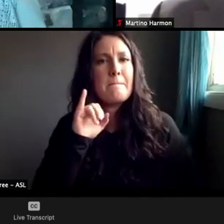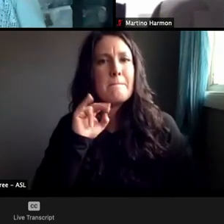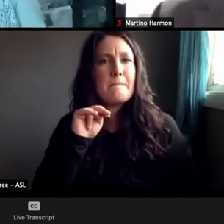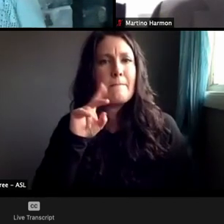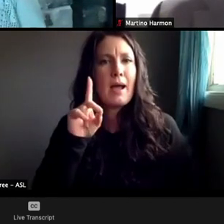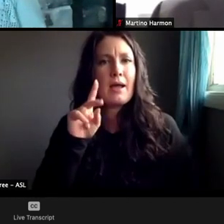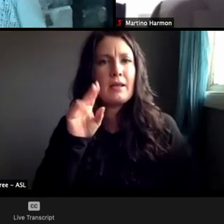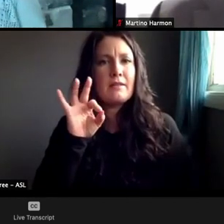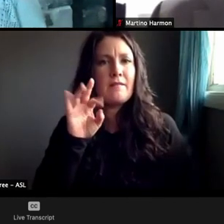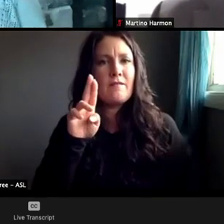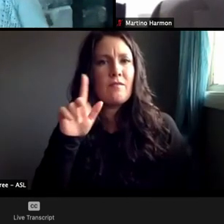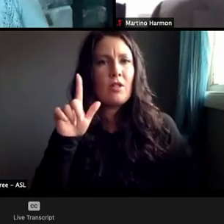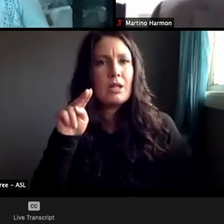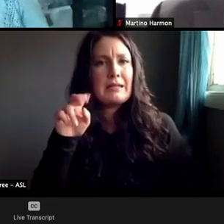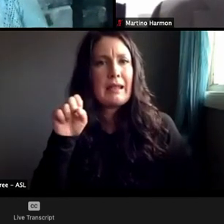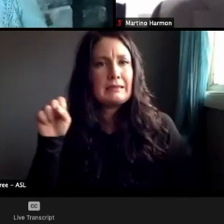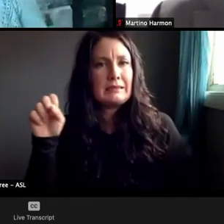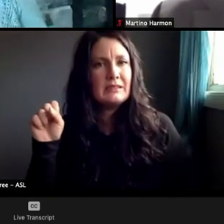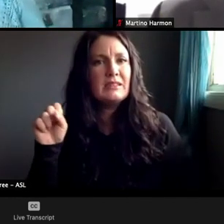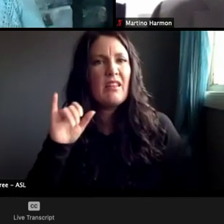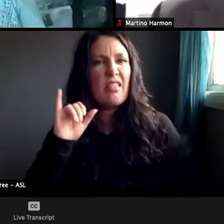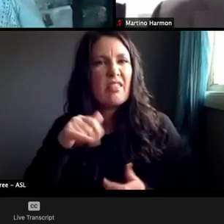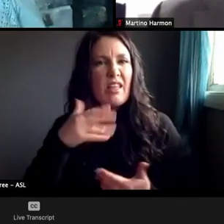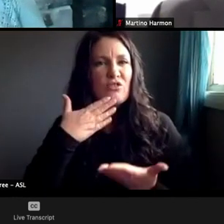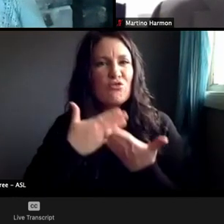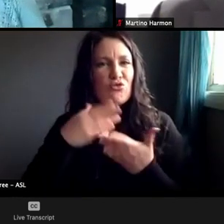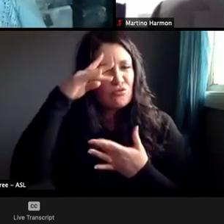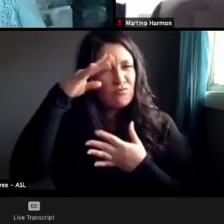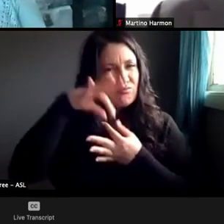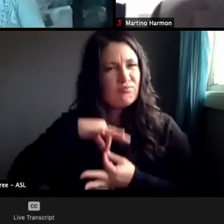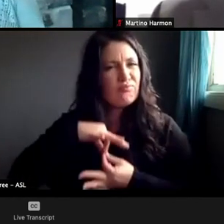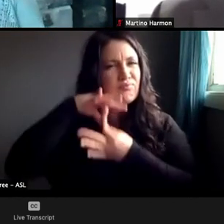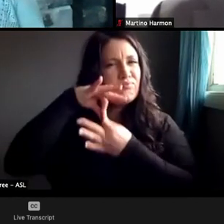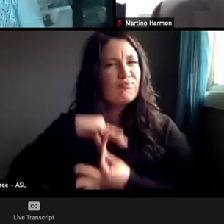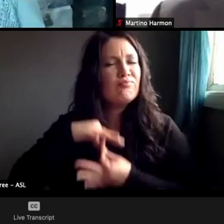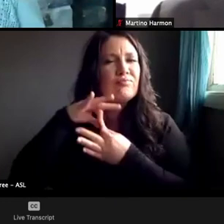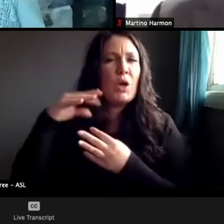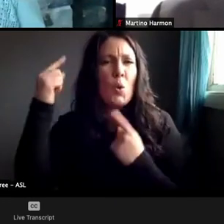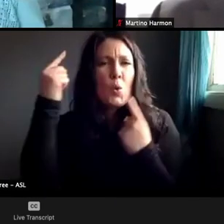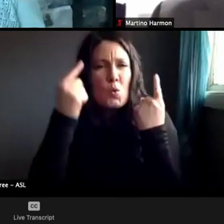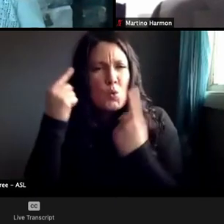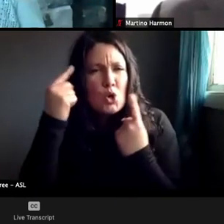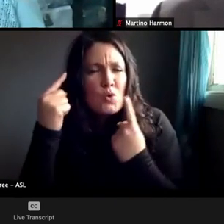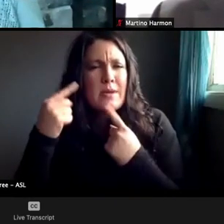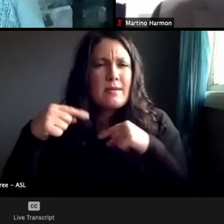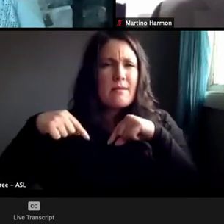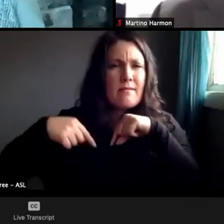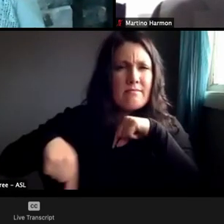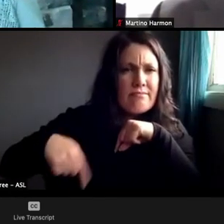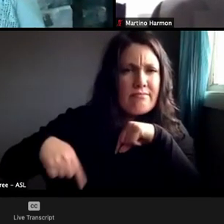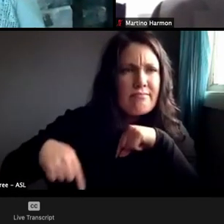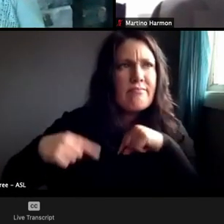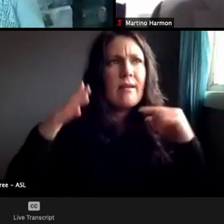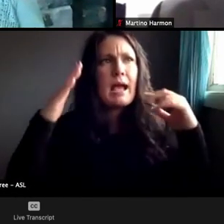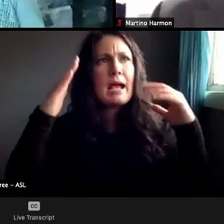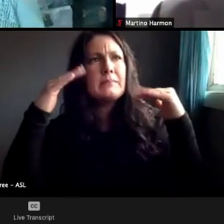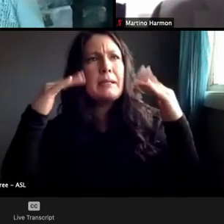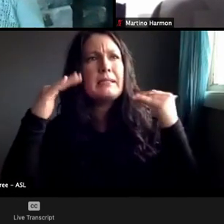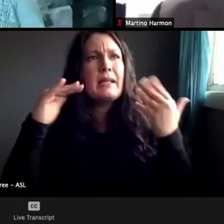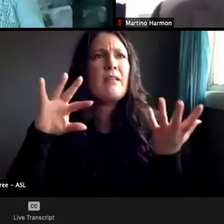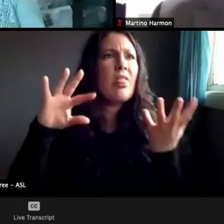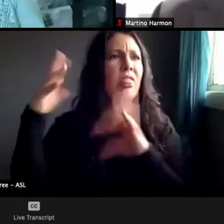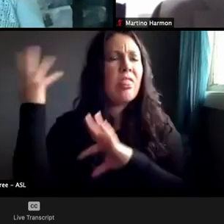present moment and let go of worries. During winter holidays, expectations about what should or should not